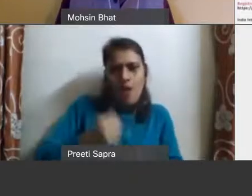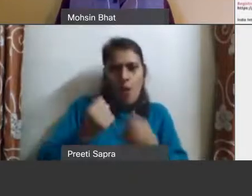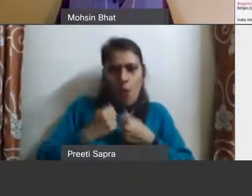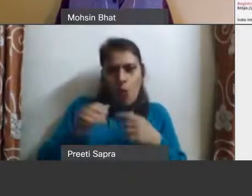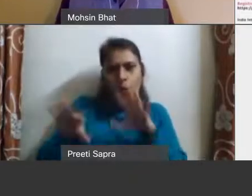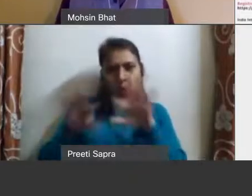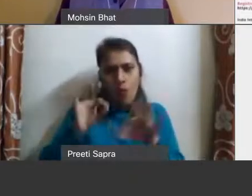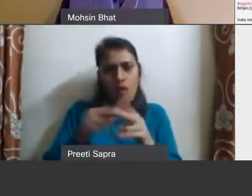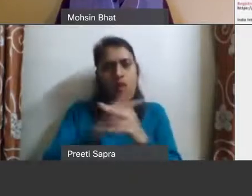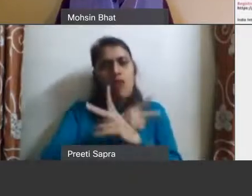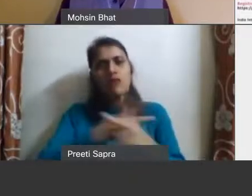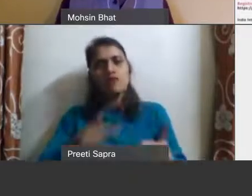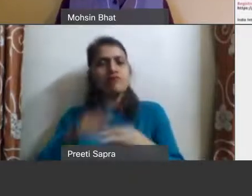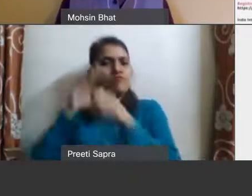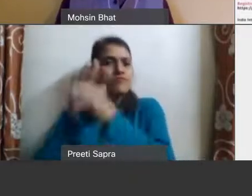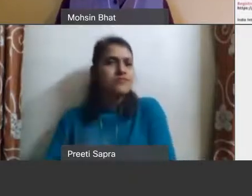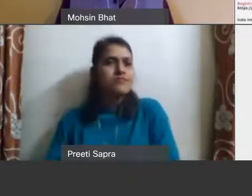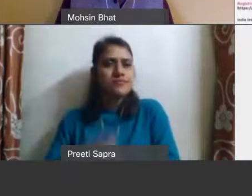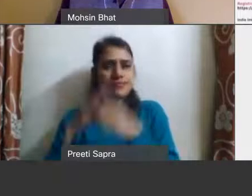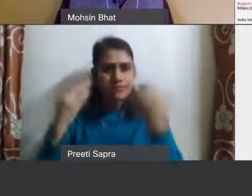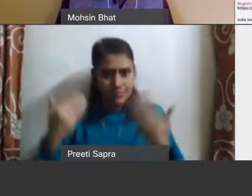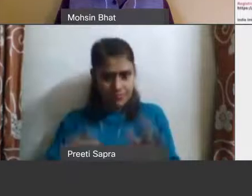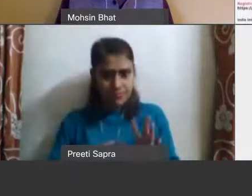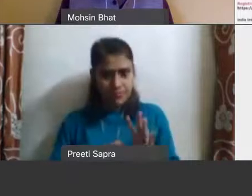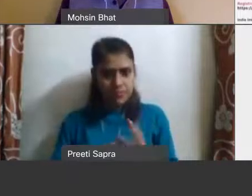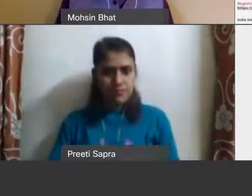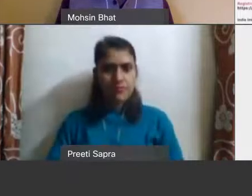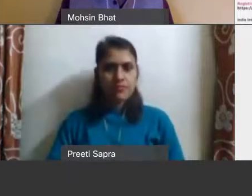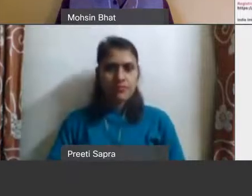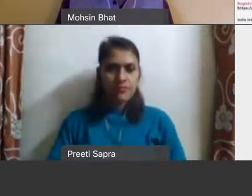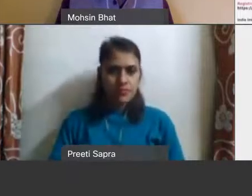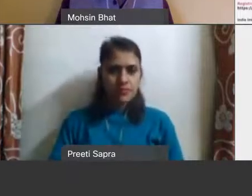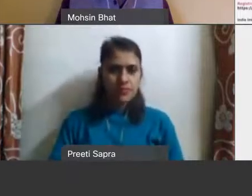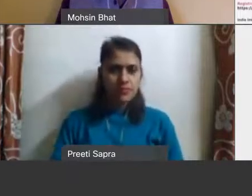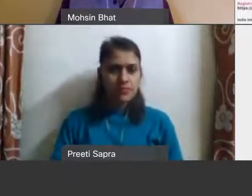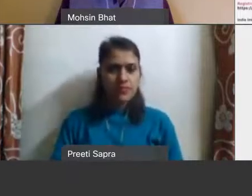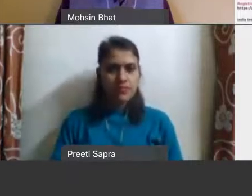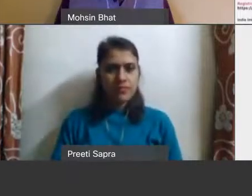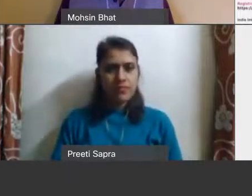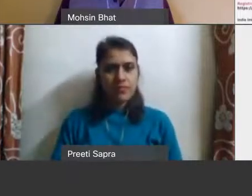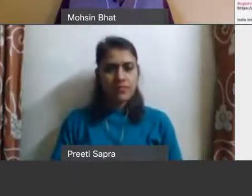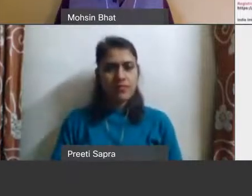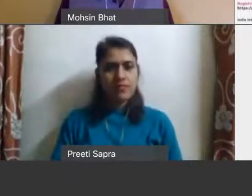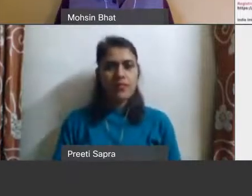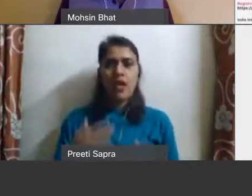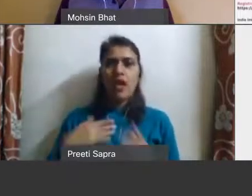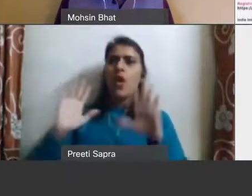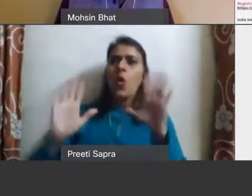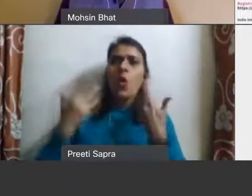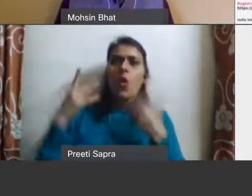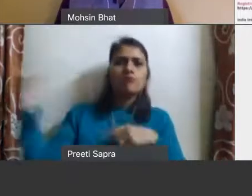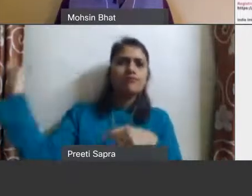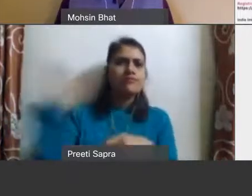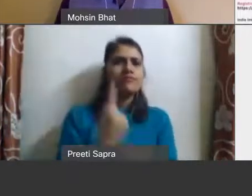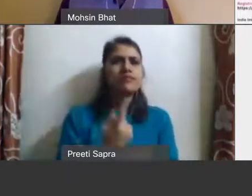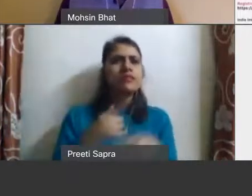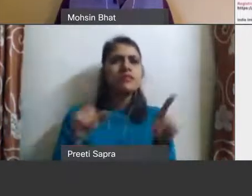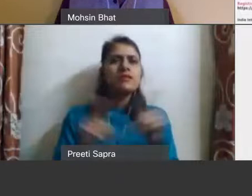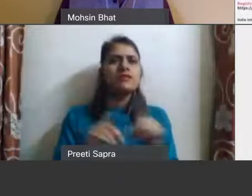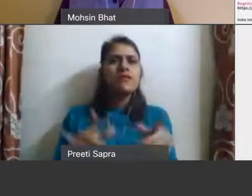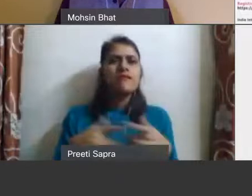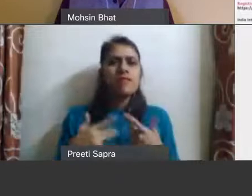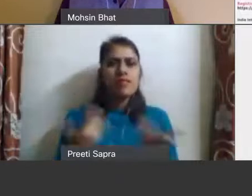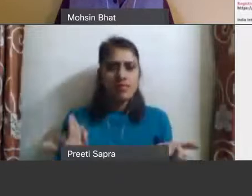But our jurisprudence has not reckoned with how do aliens fit in this triangle. And what I suspect may eventually